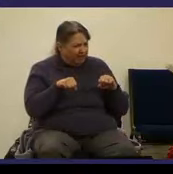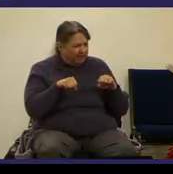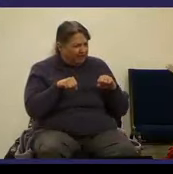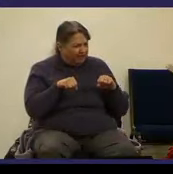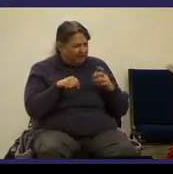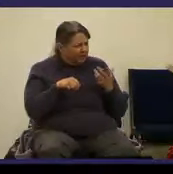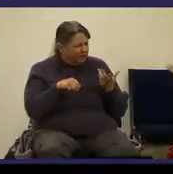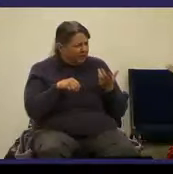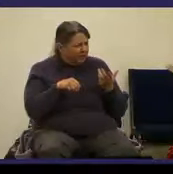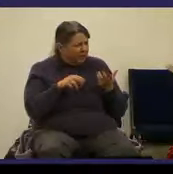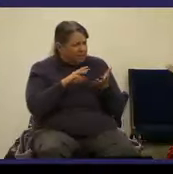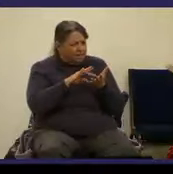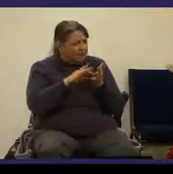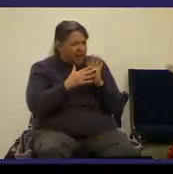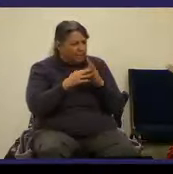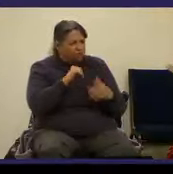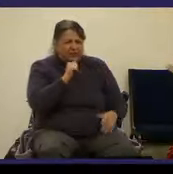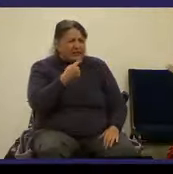happiness.